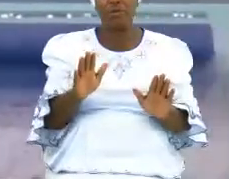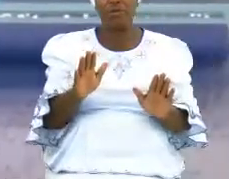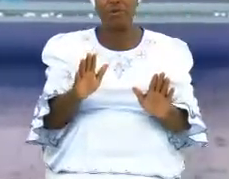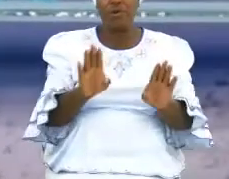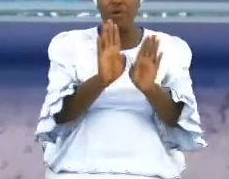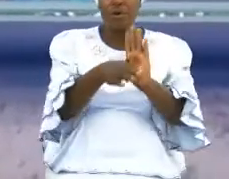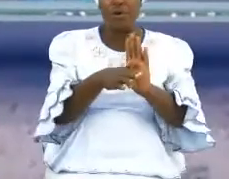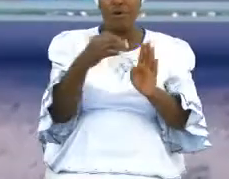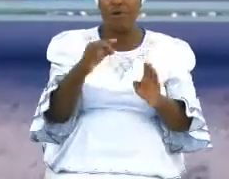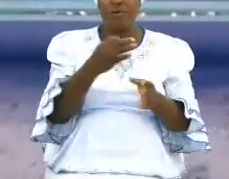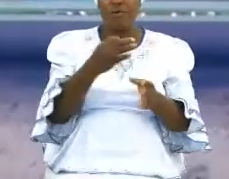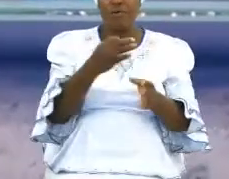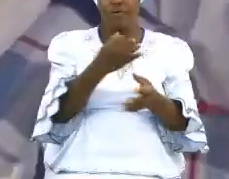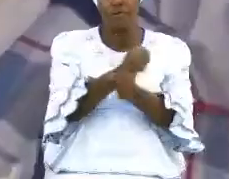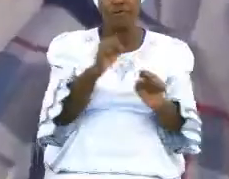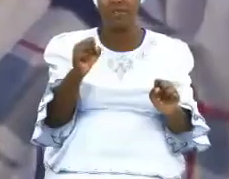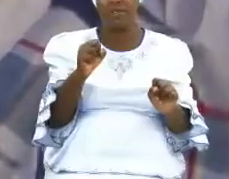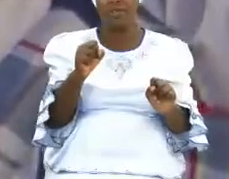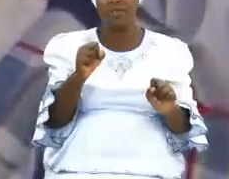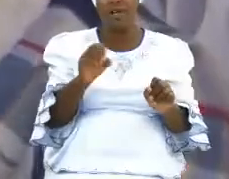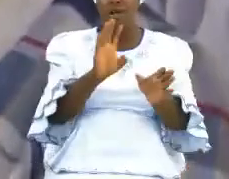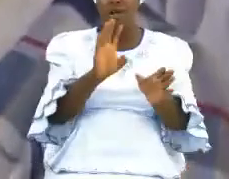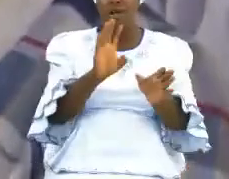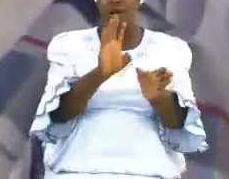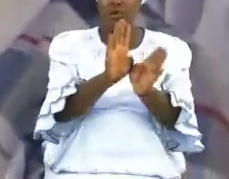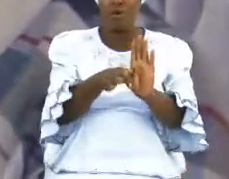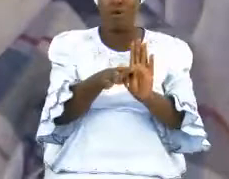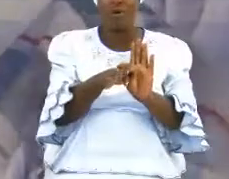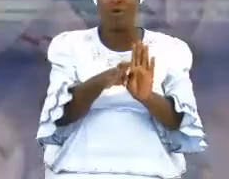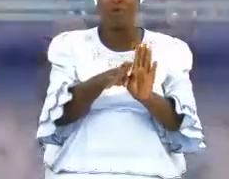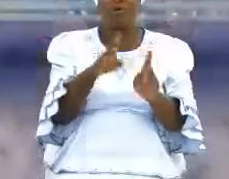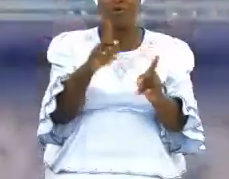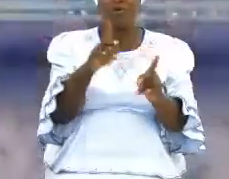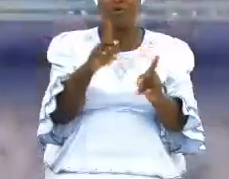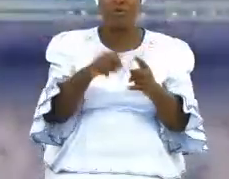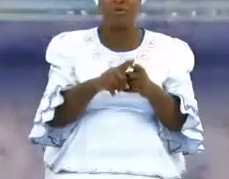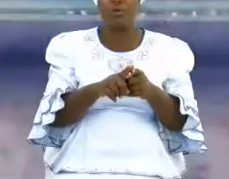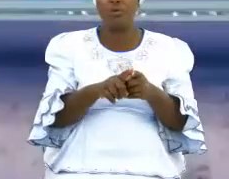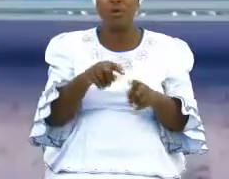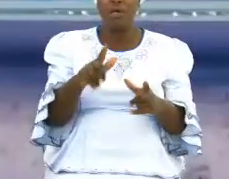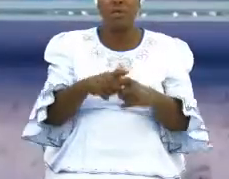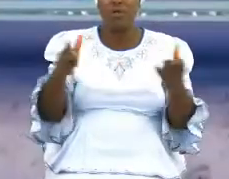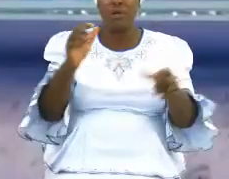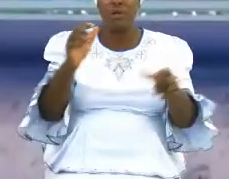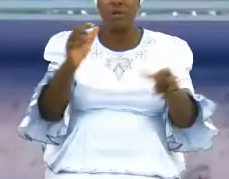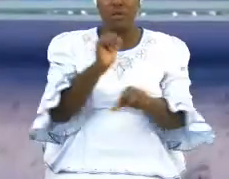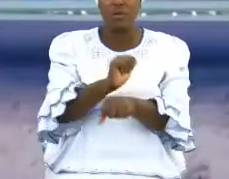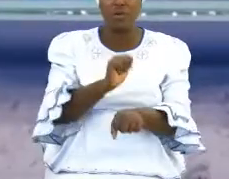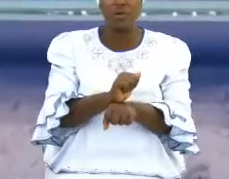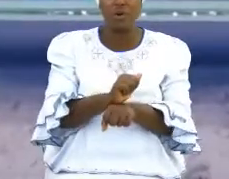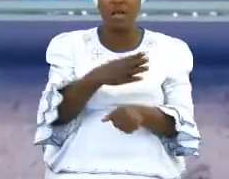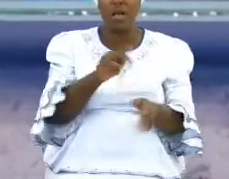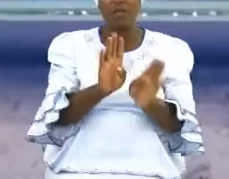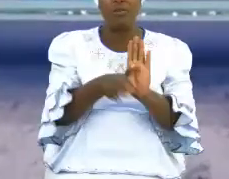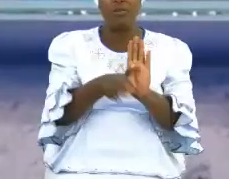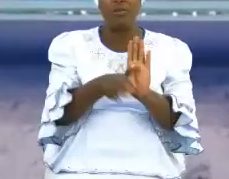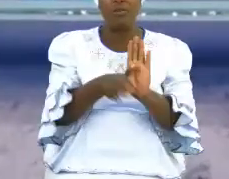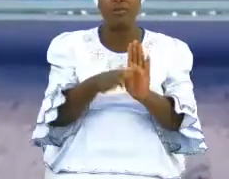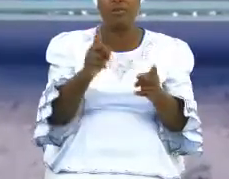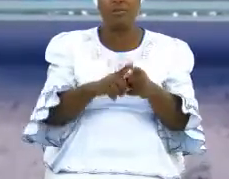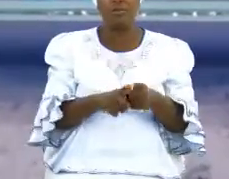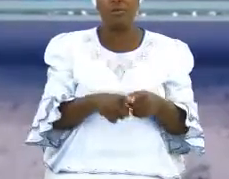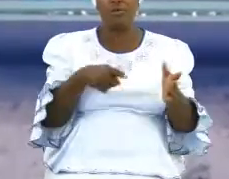of salvation, door to performance, and door to manifestation in